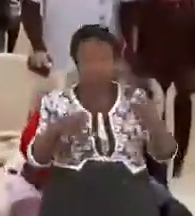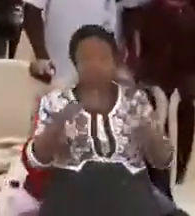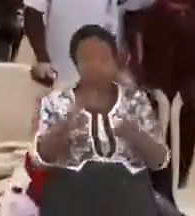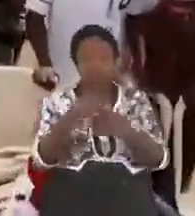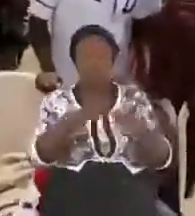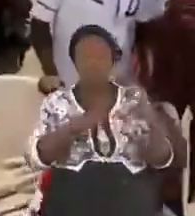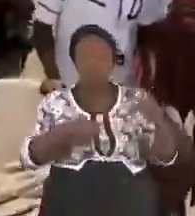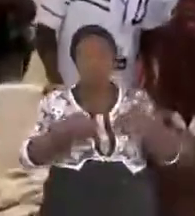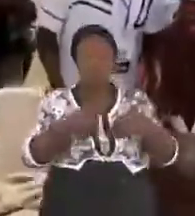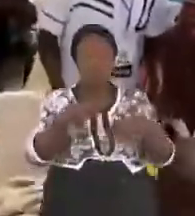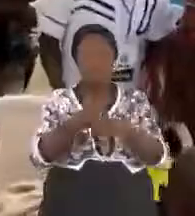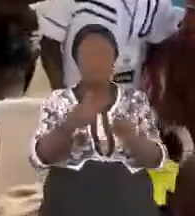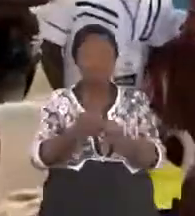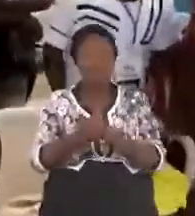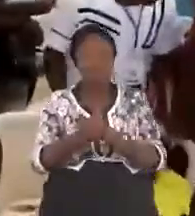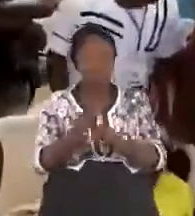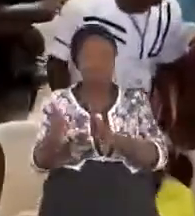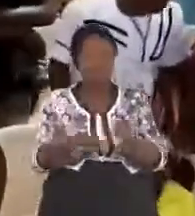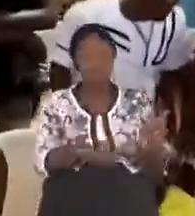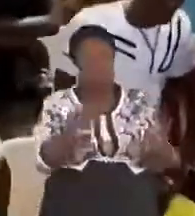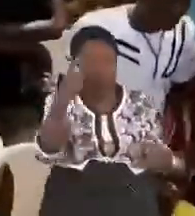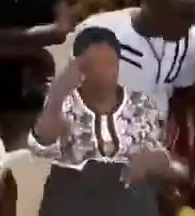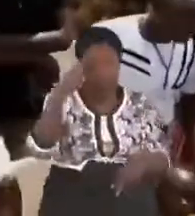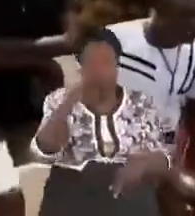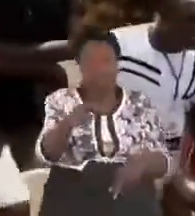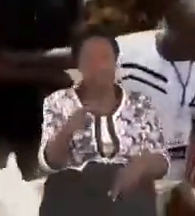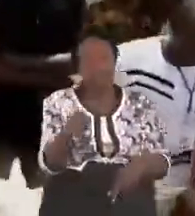made available for you.